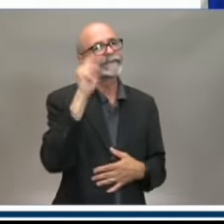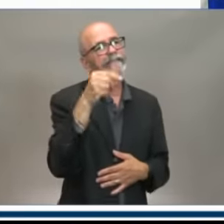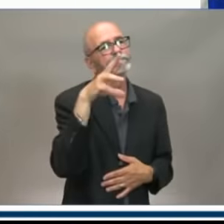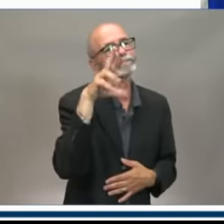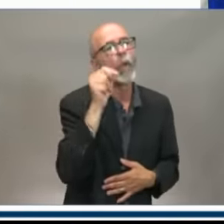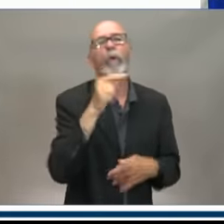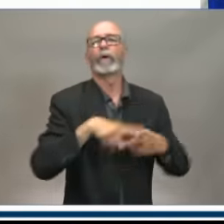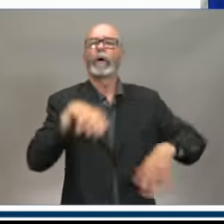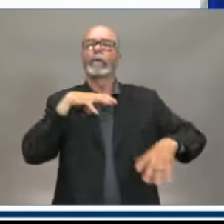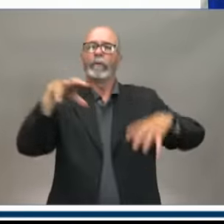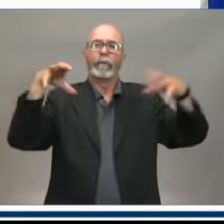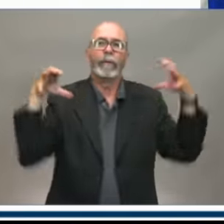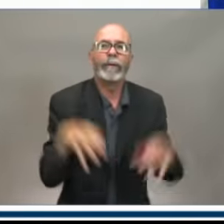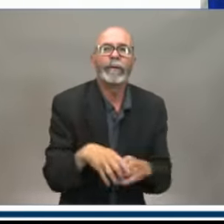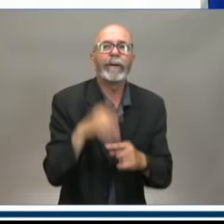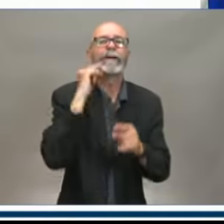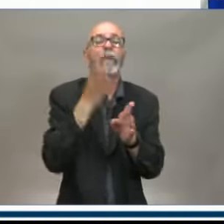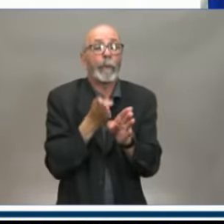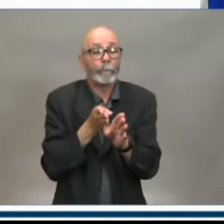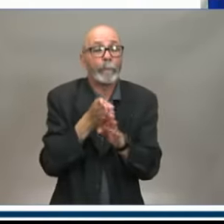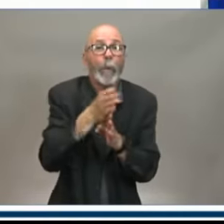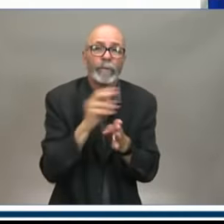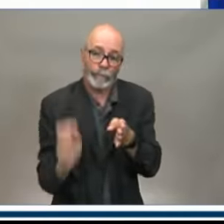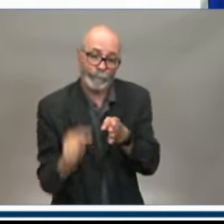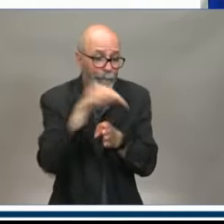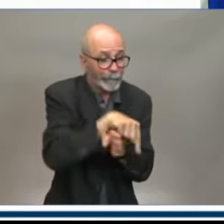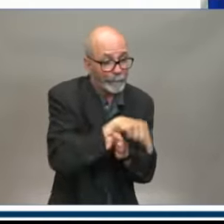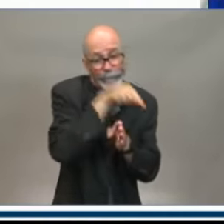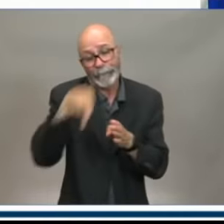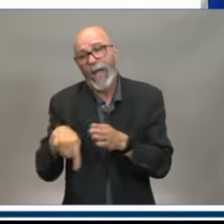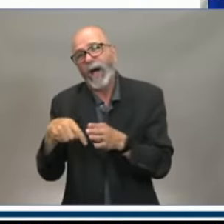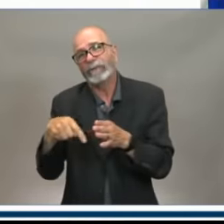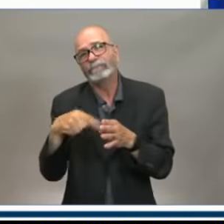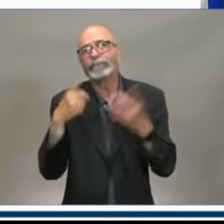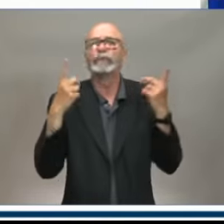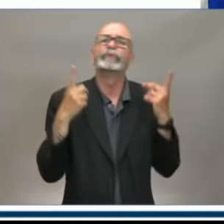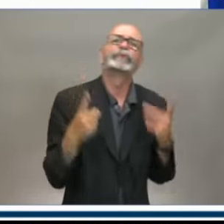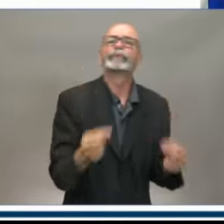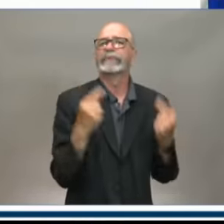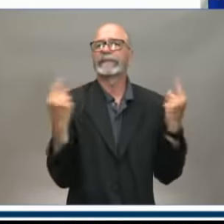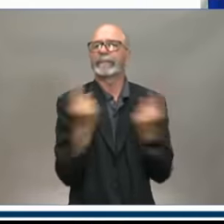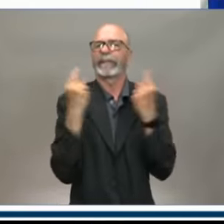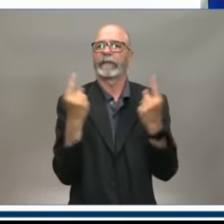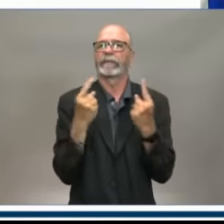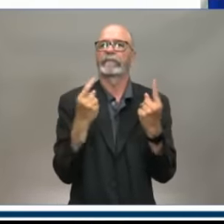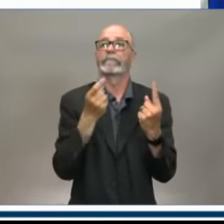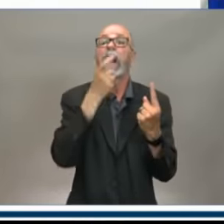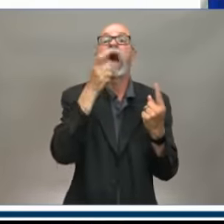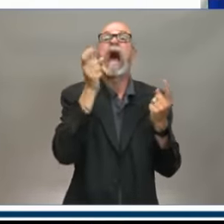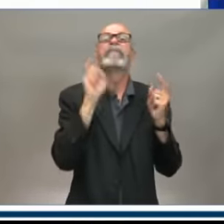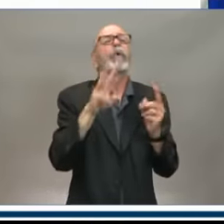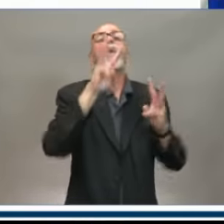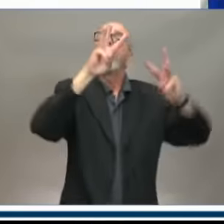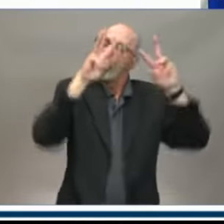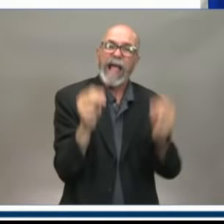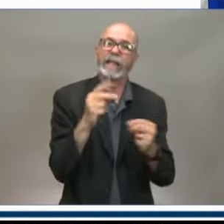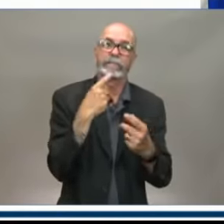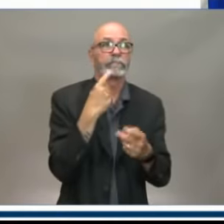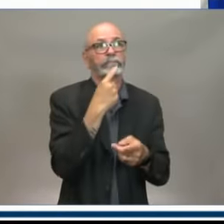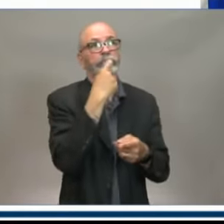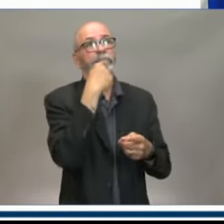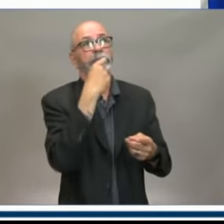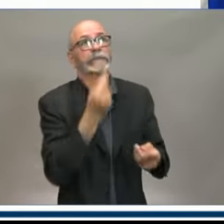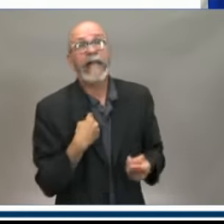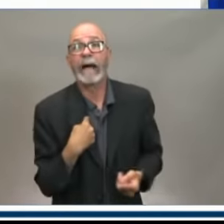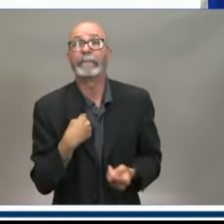border and travel, I'm just wondering, not asking you to commit to dates, but I'm just wondering if there's any kind of benchmark or plan for when we might start to see some